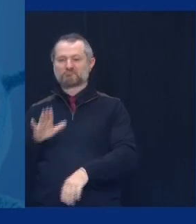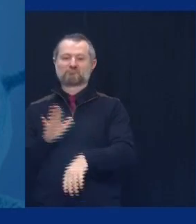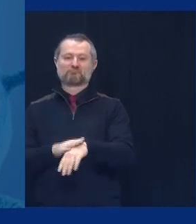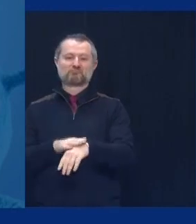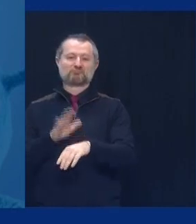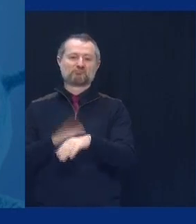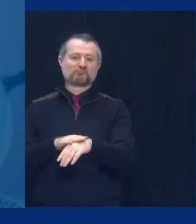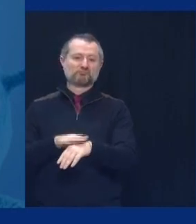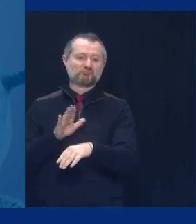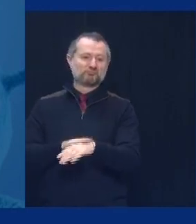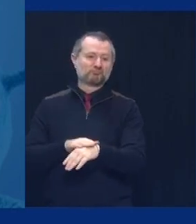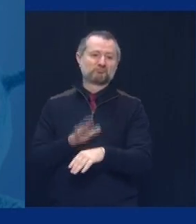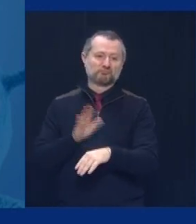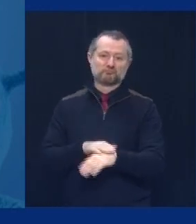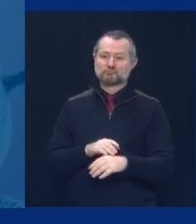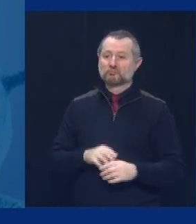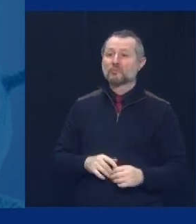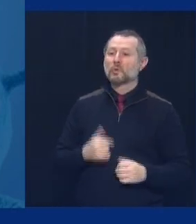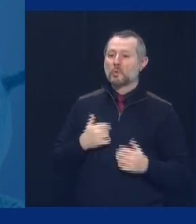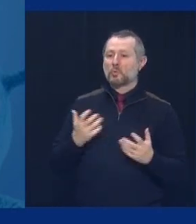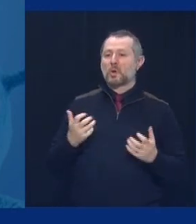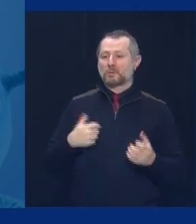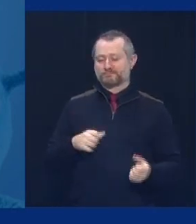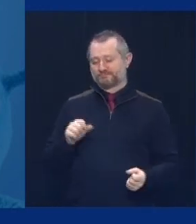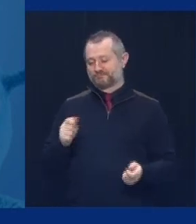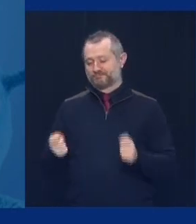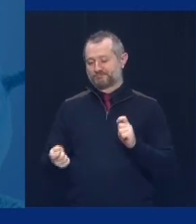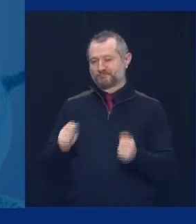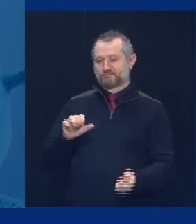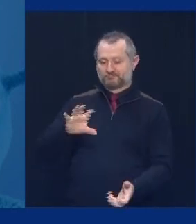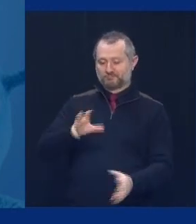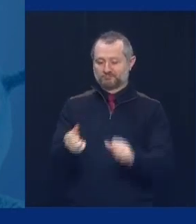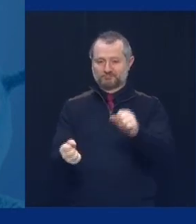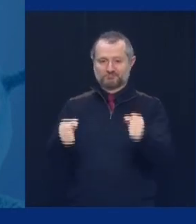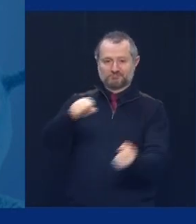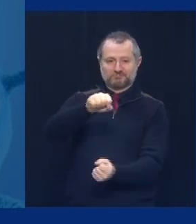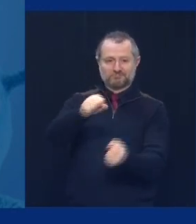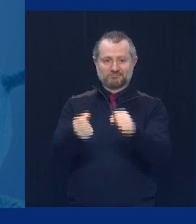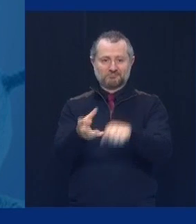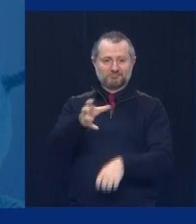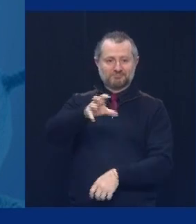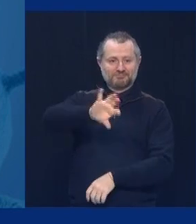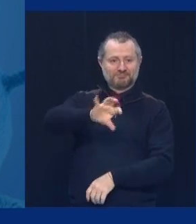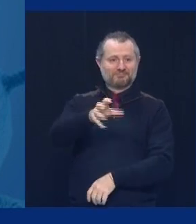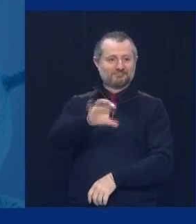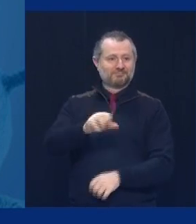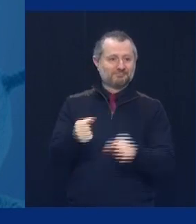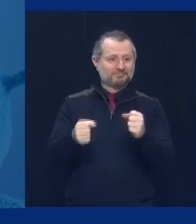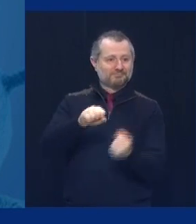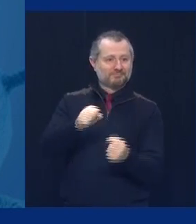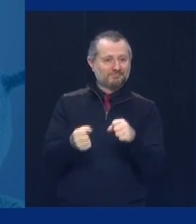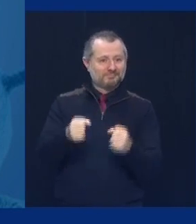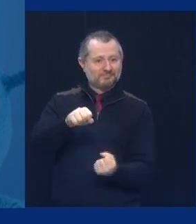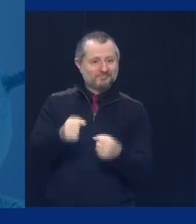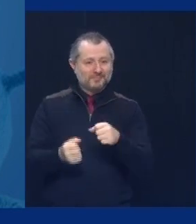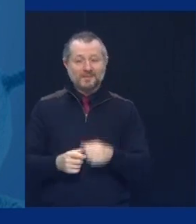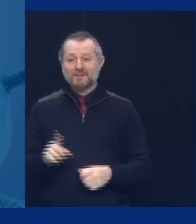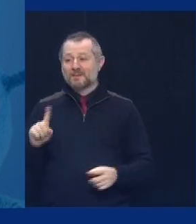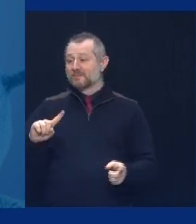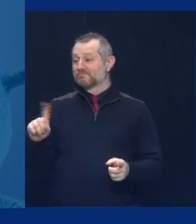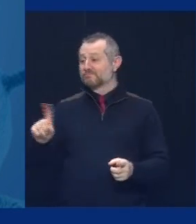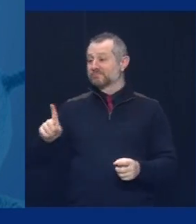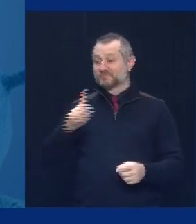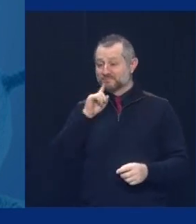situation. So we want to calibrate to the new material, the new facts, the new data.